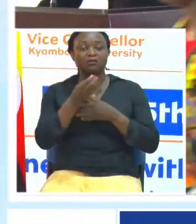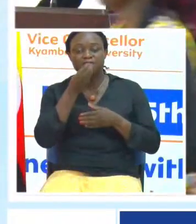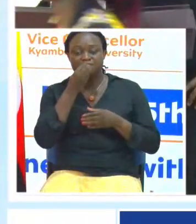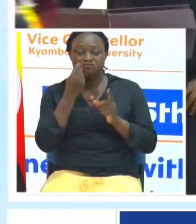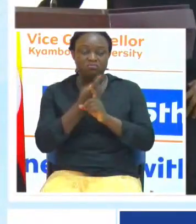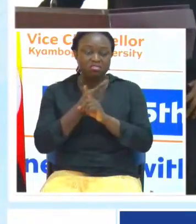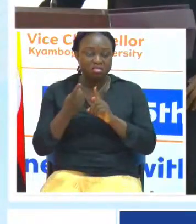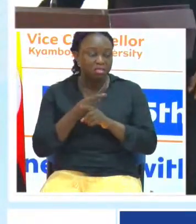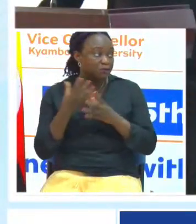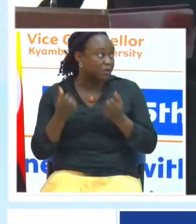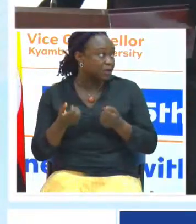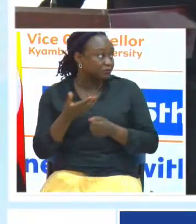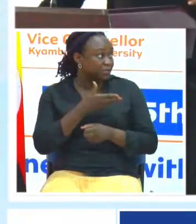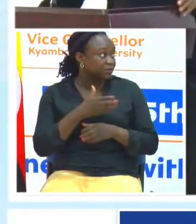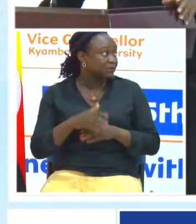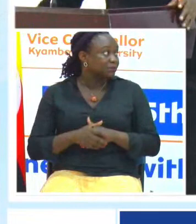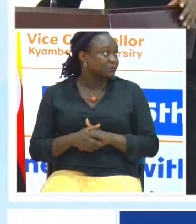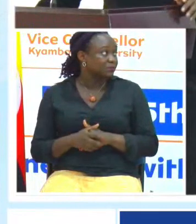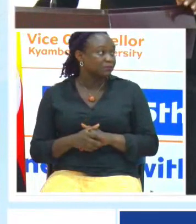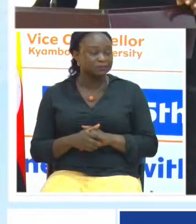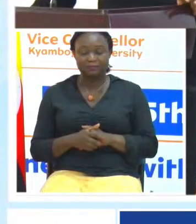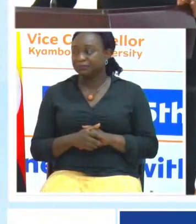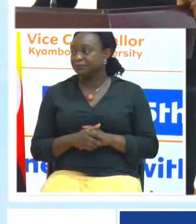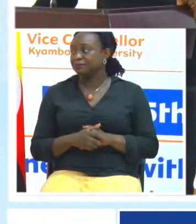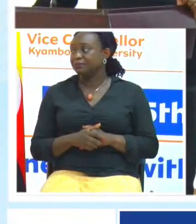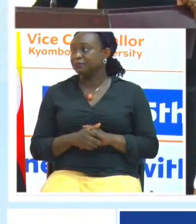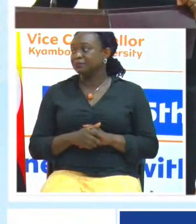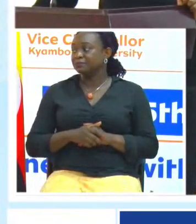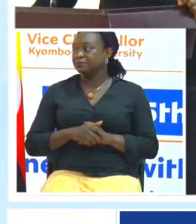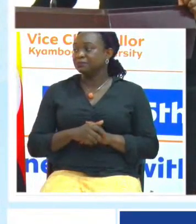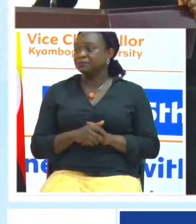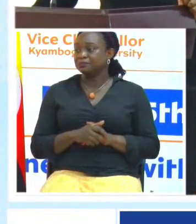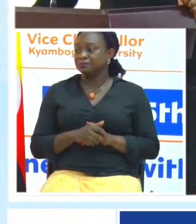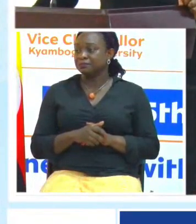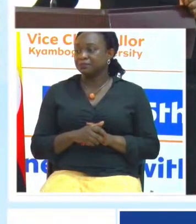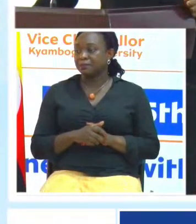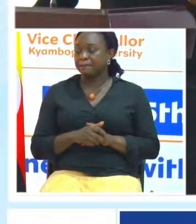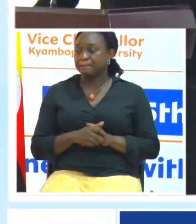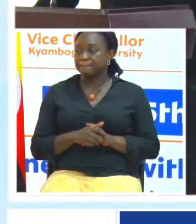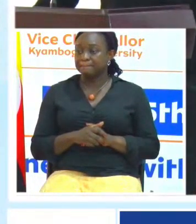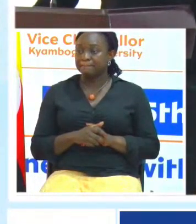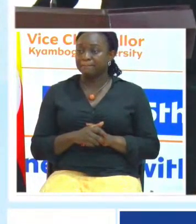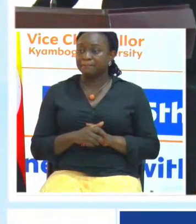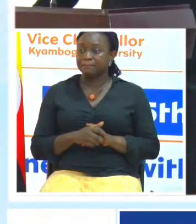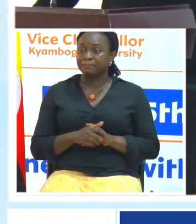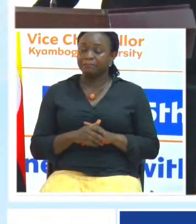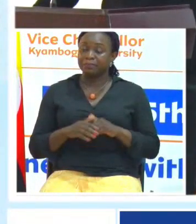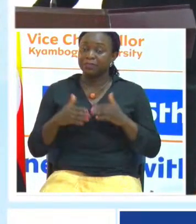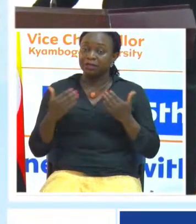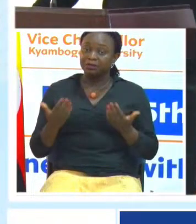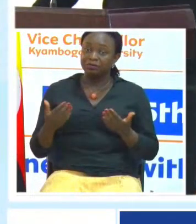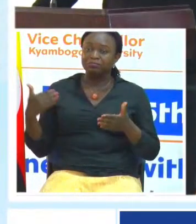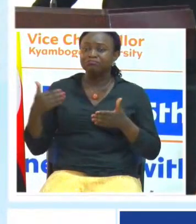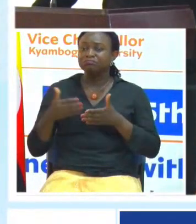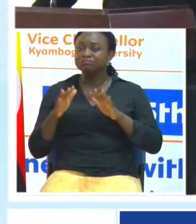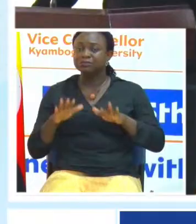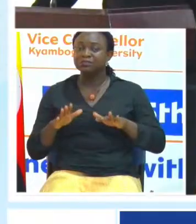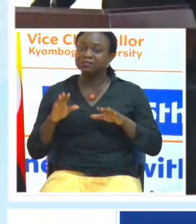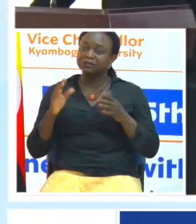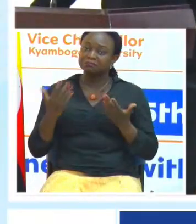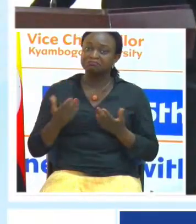and generally, life has been uh, so nice, Kyambogo University,